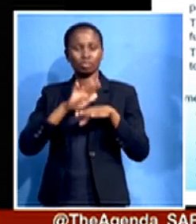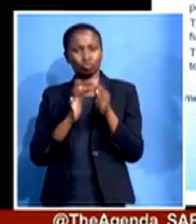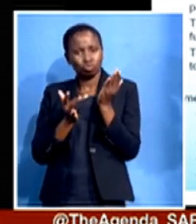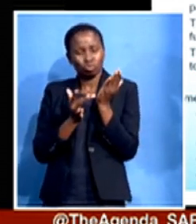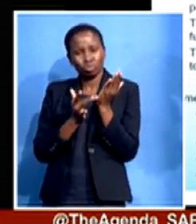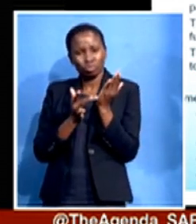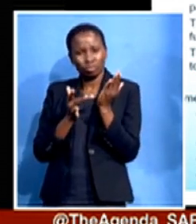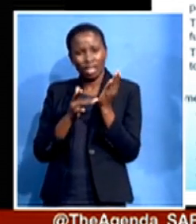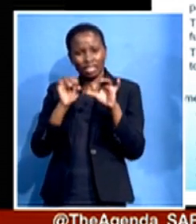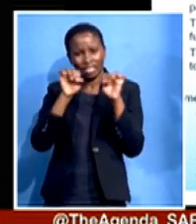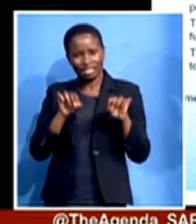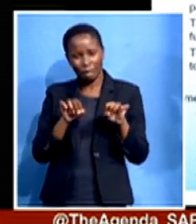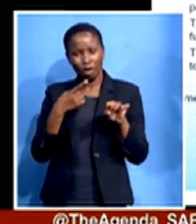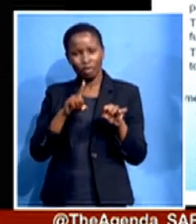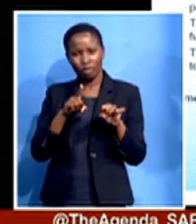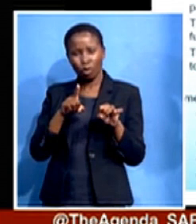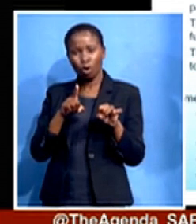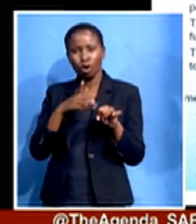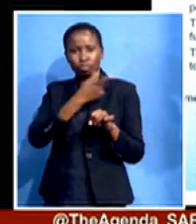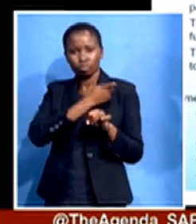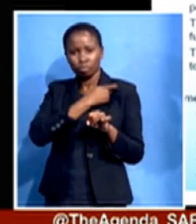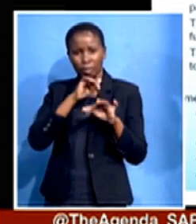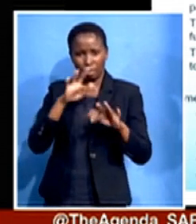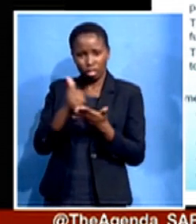to register for the vaccine.